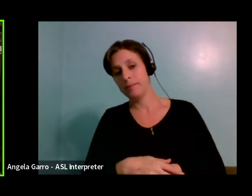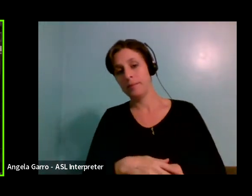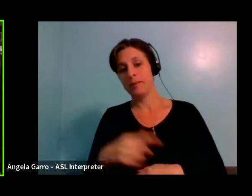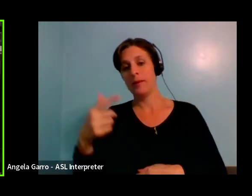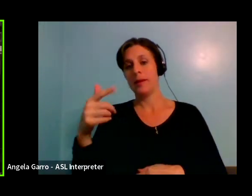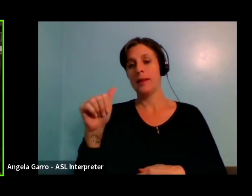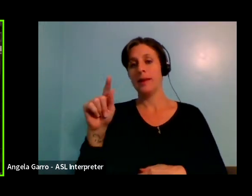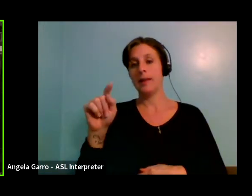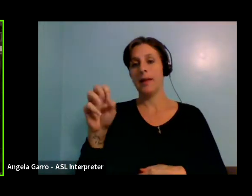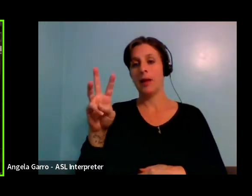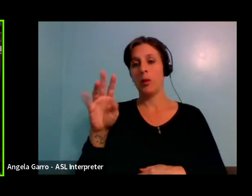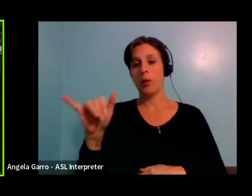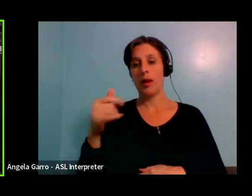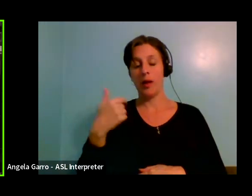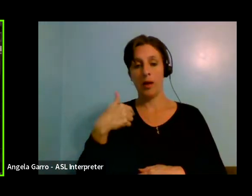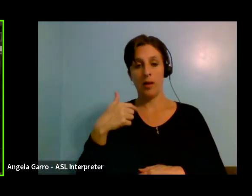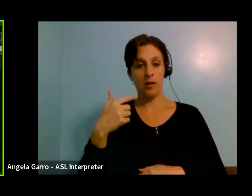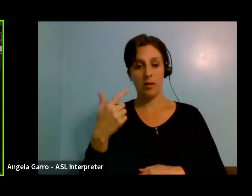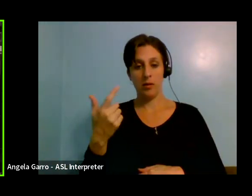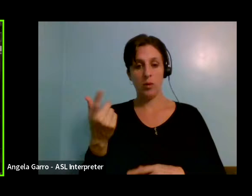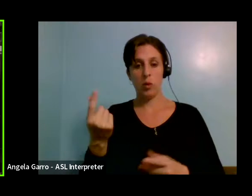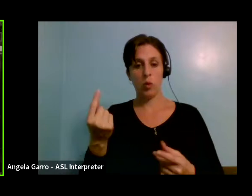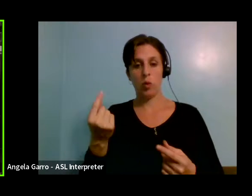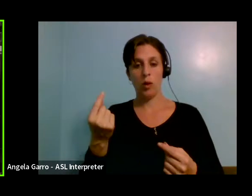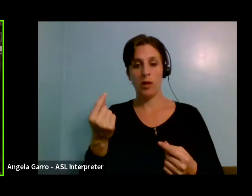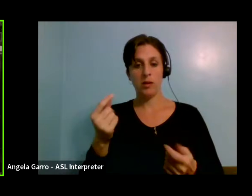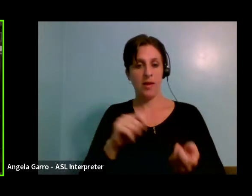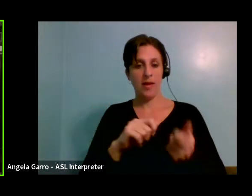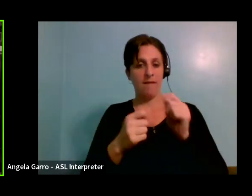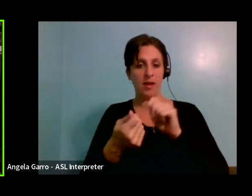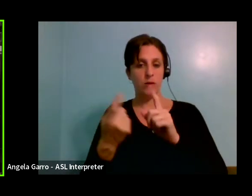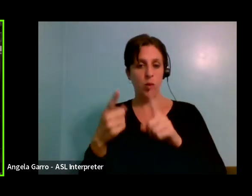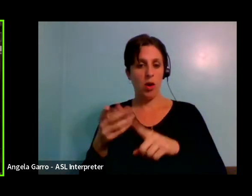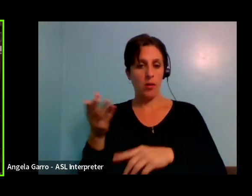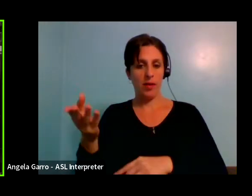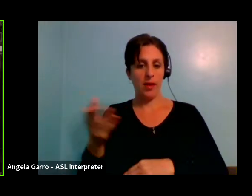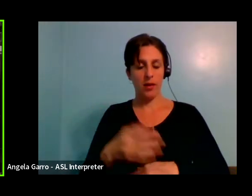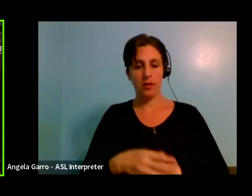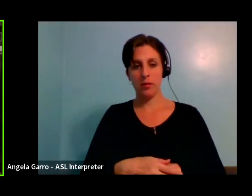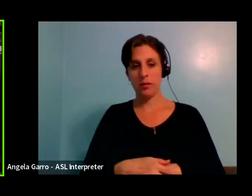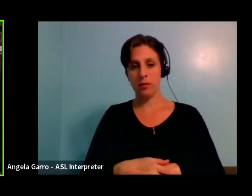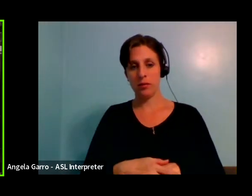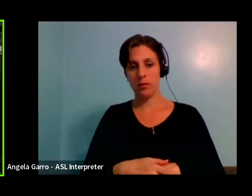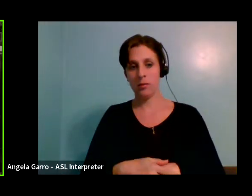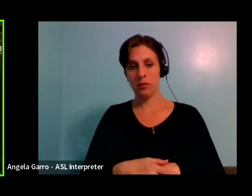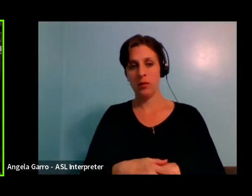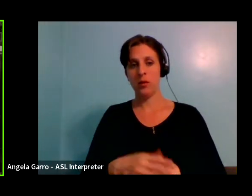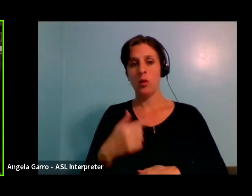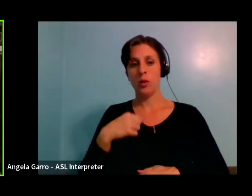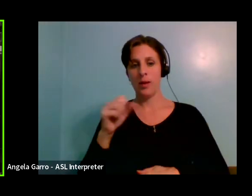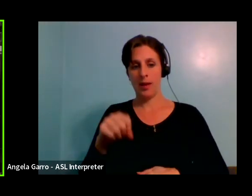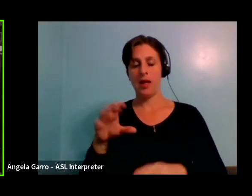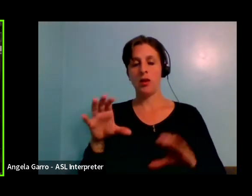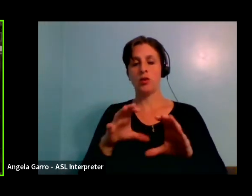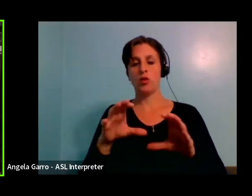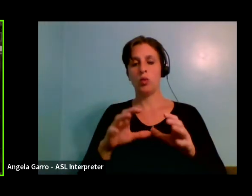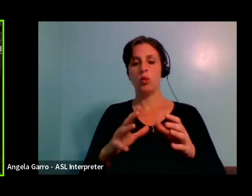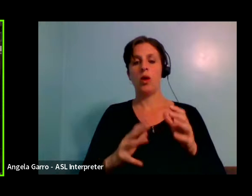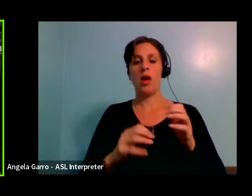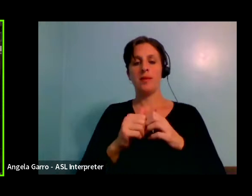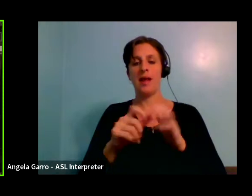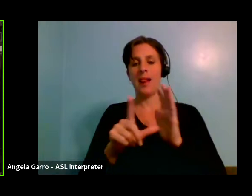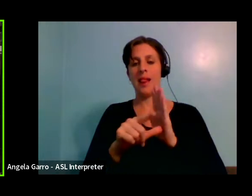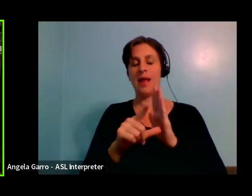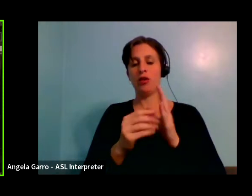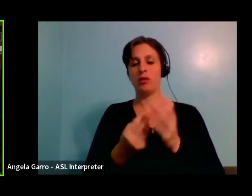Gateway. Are we gonna, what's the evolution going on with that? Yeah, we could probably do an update later in the